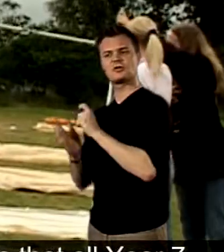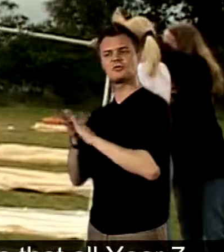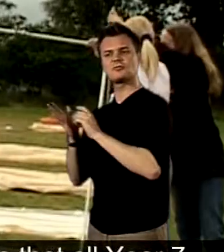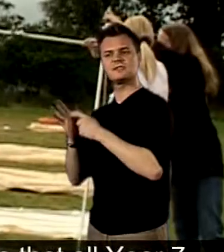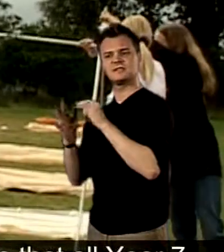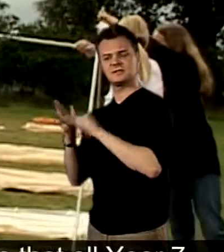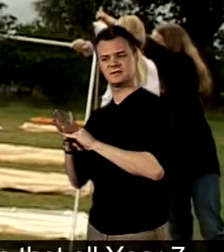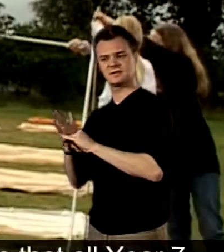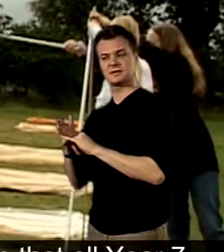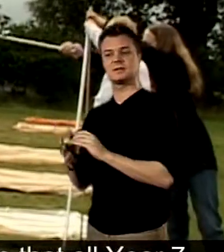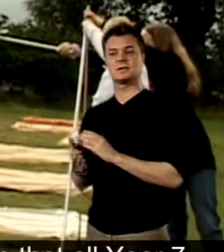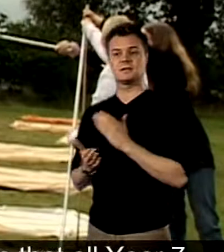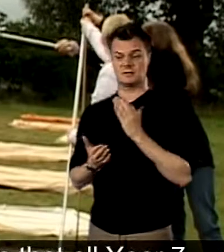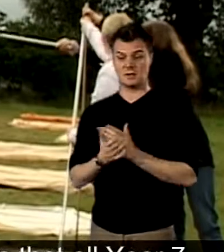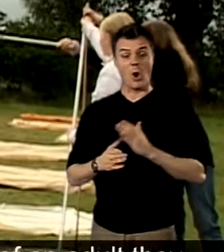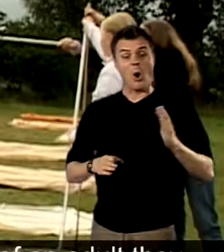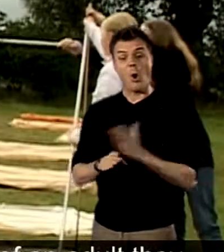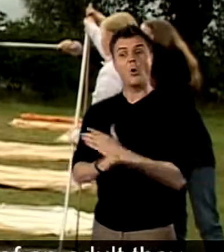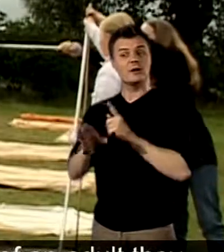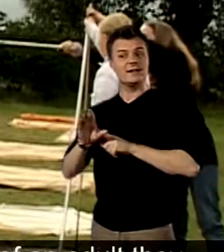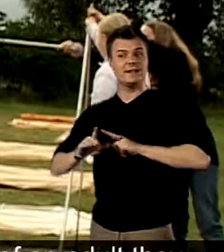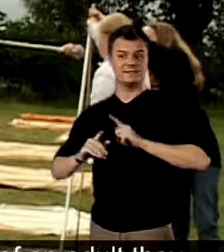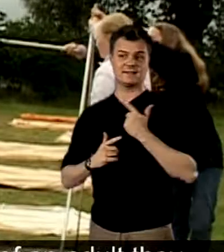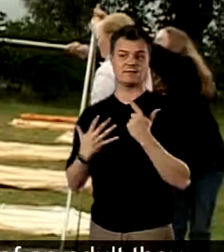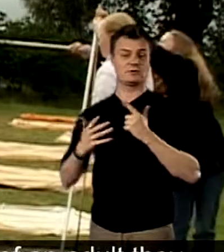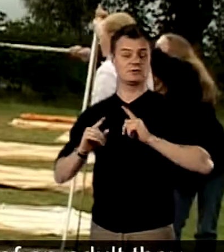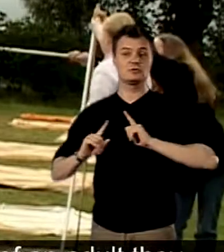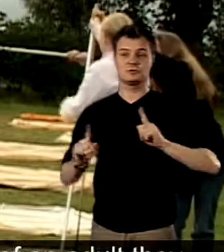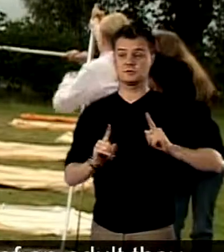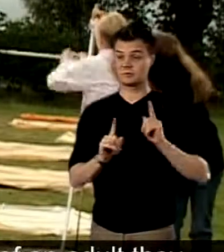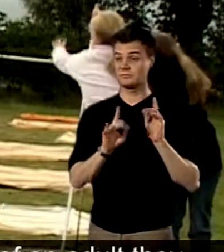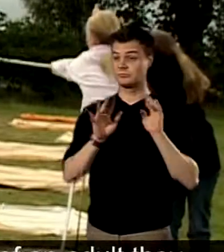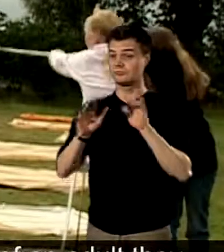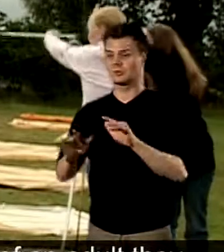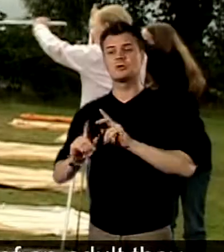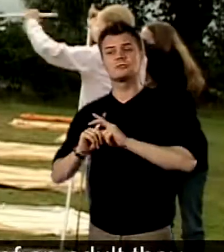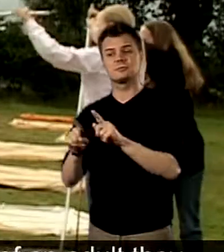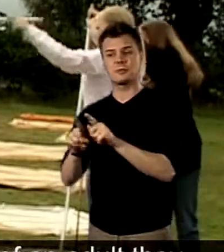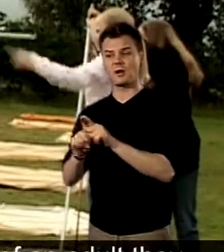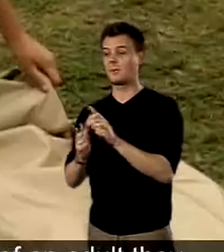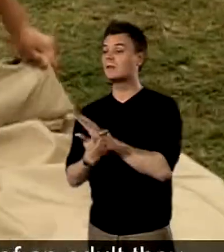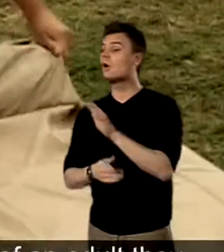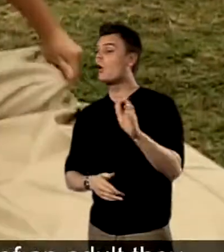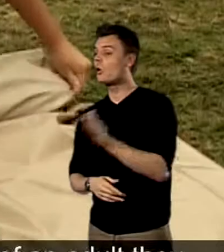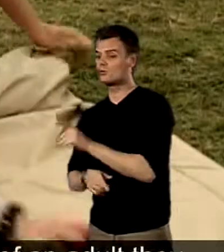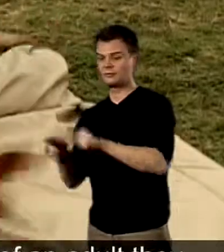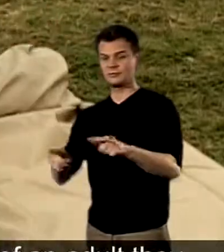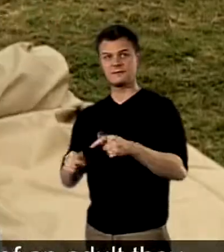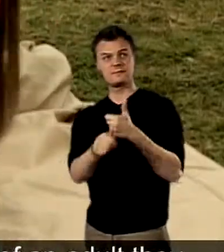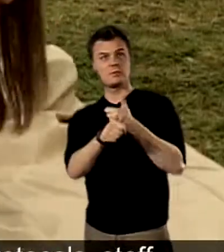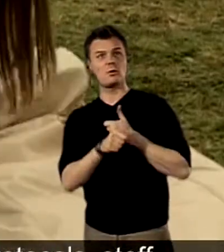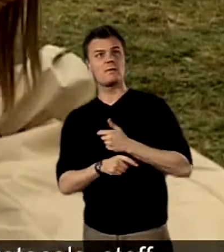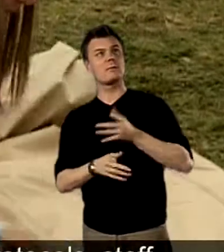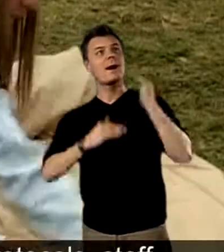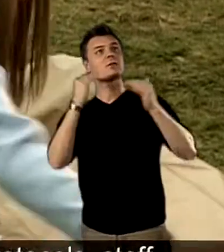Year 7 tutors go on the camping trip, which means that all pupils have the support of an adult that they know well. Just like at Cleves